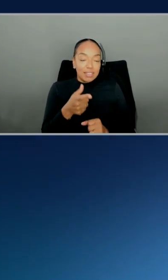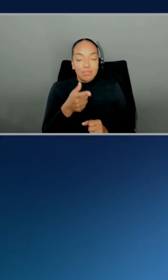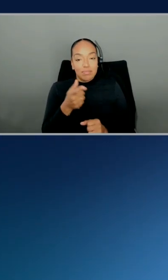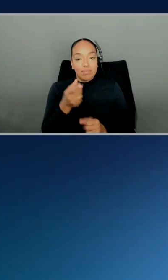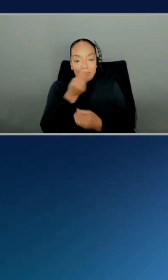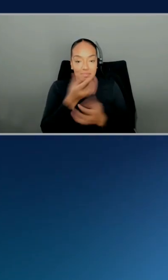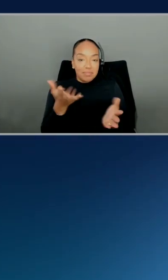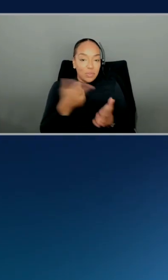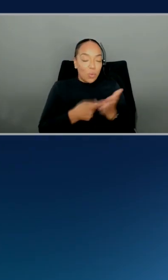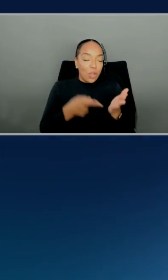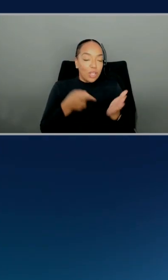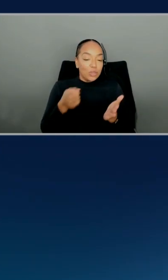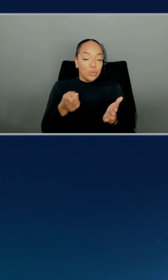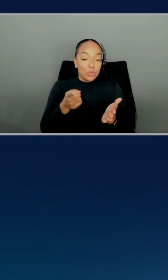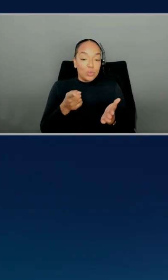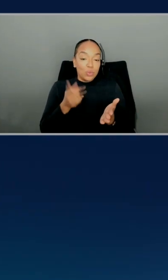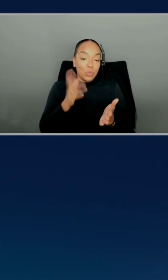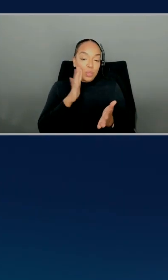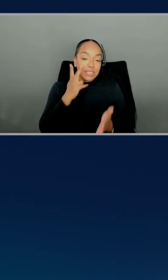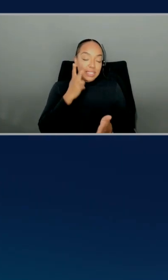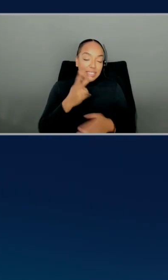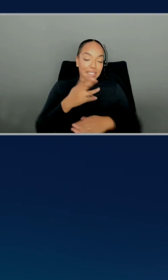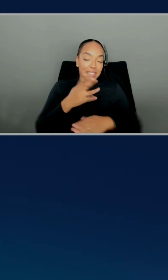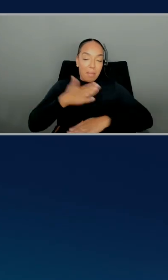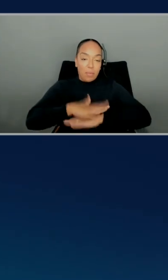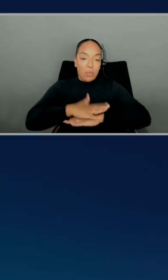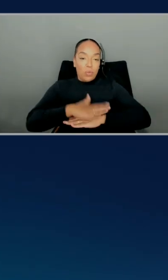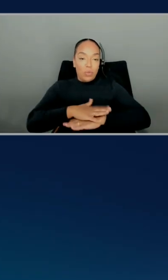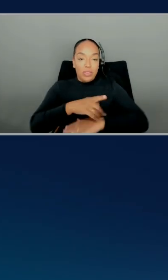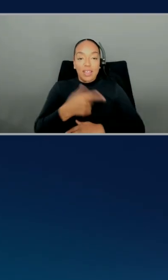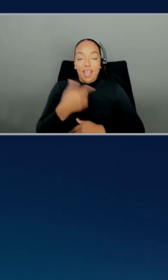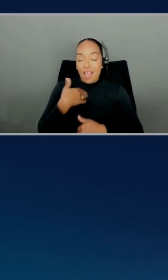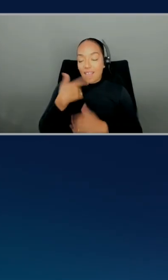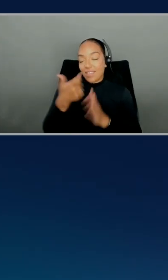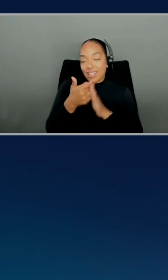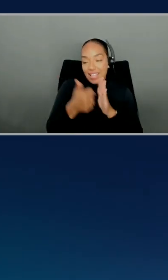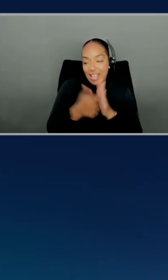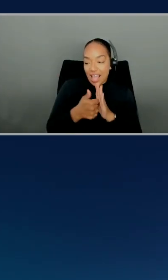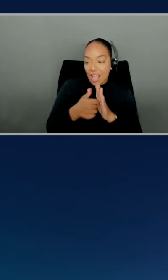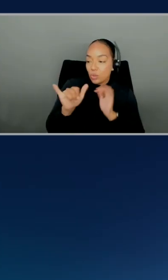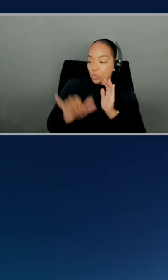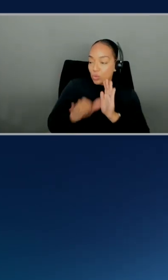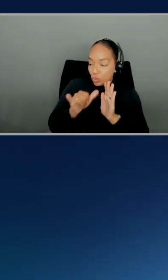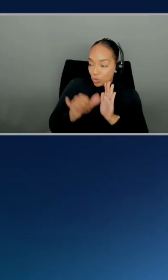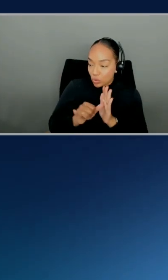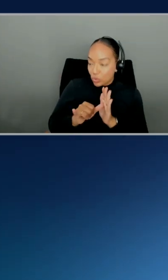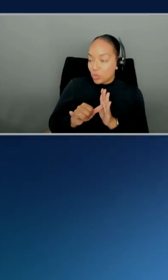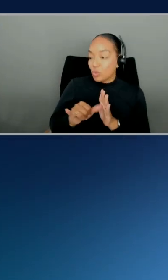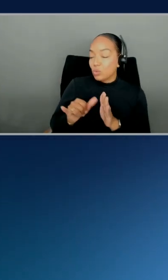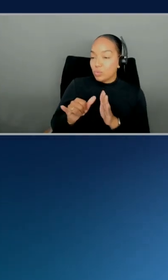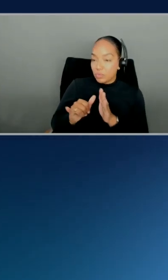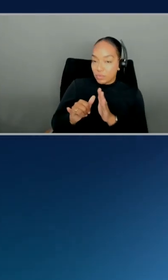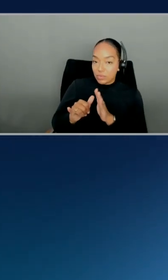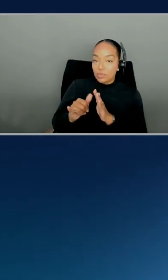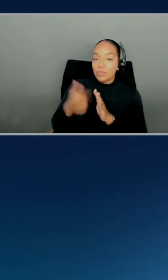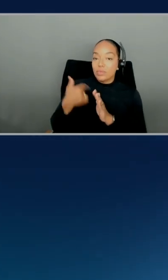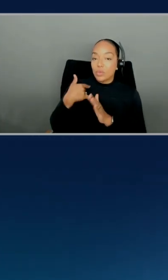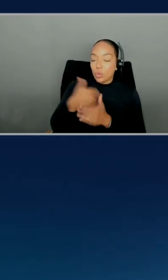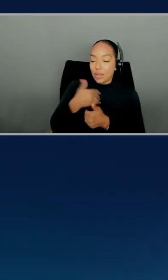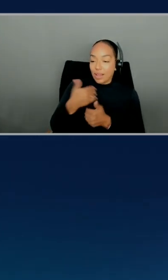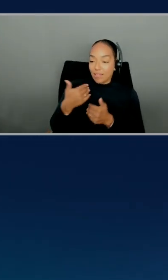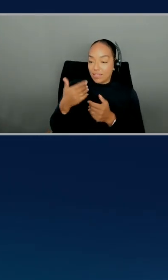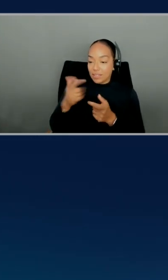booth. So we just basically have an account for you to experience the applications themselves. We in particular have